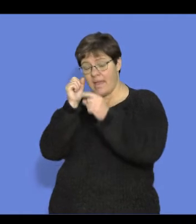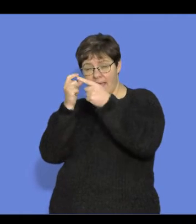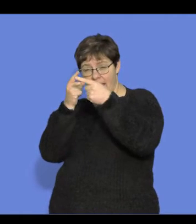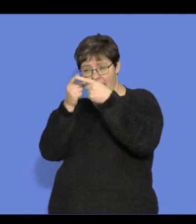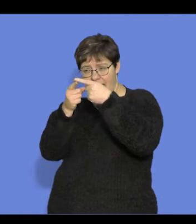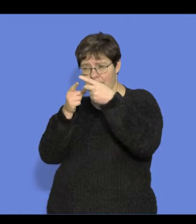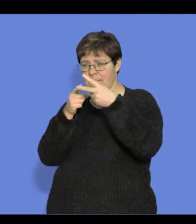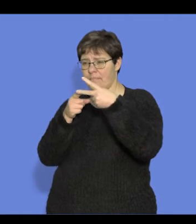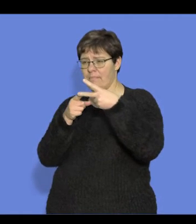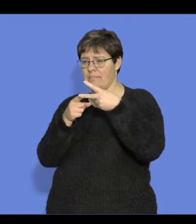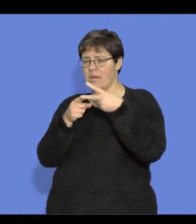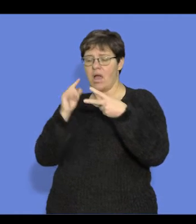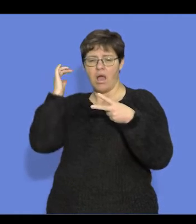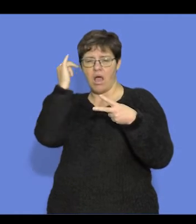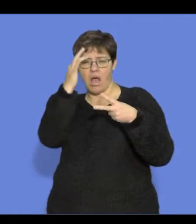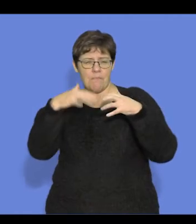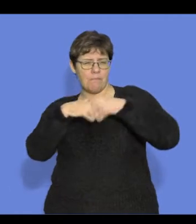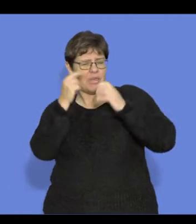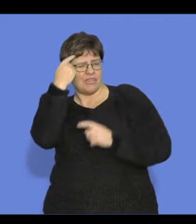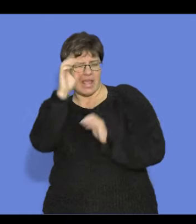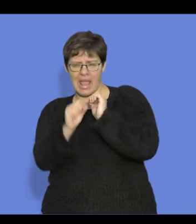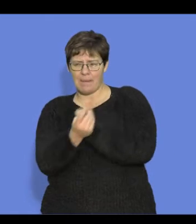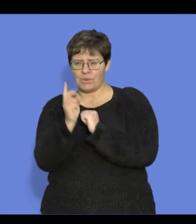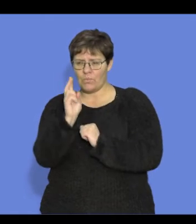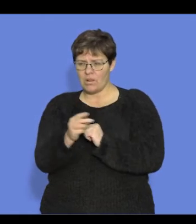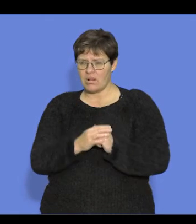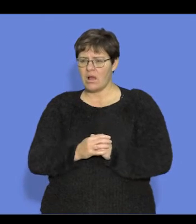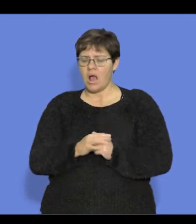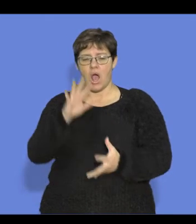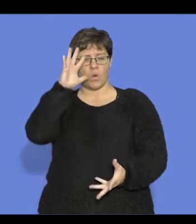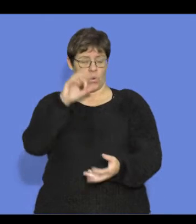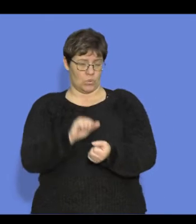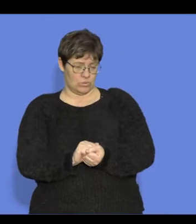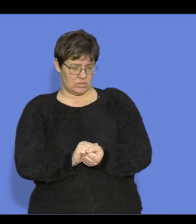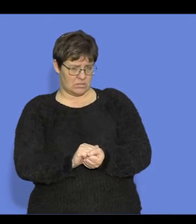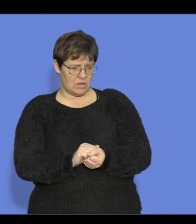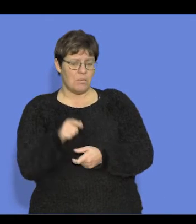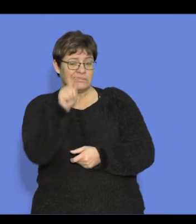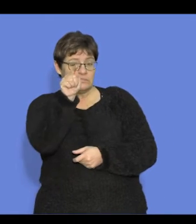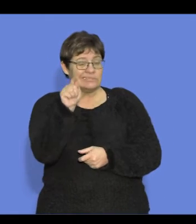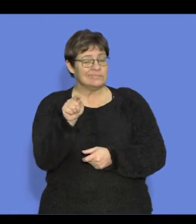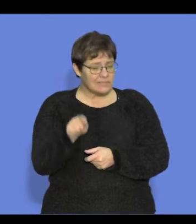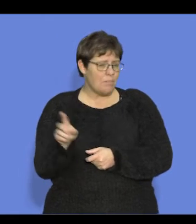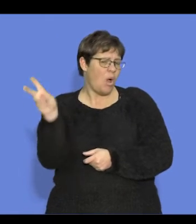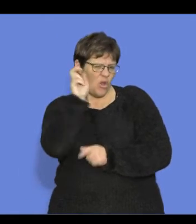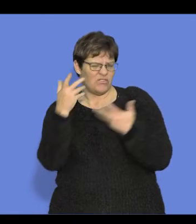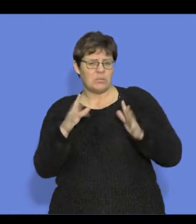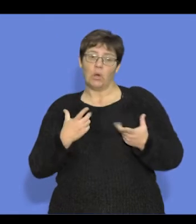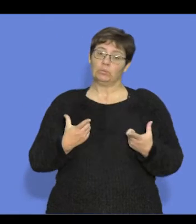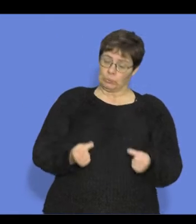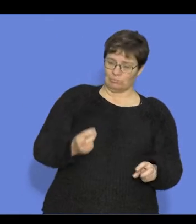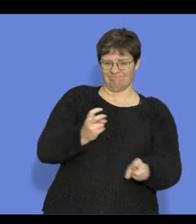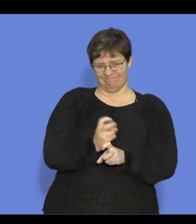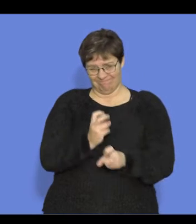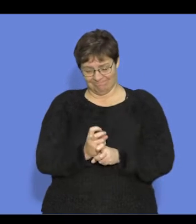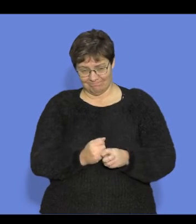these terms, which I'm sure you've all heard of, but you might find are not particularly easy to do.